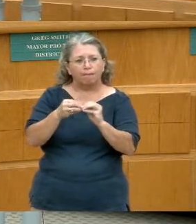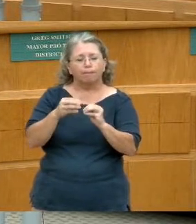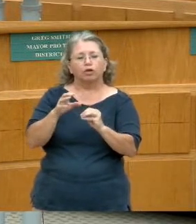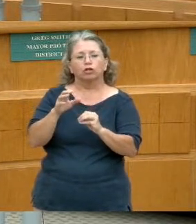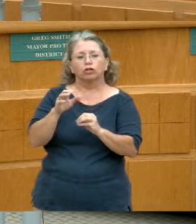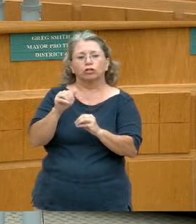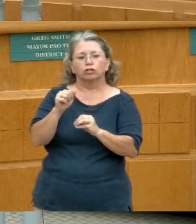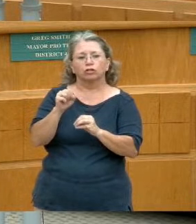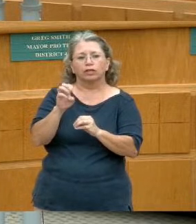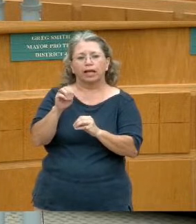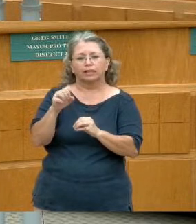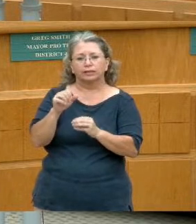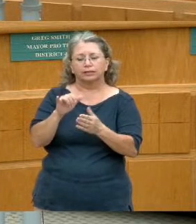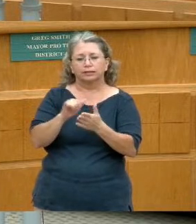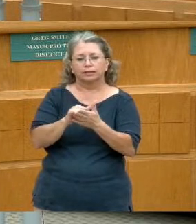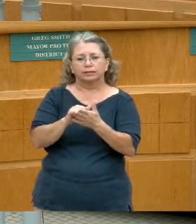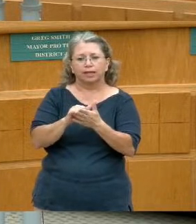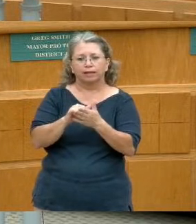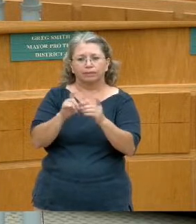tested?